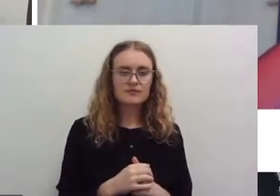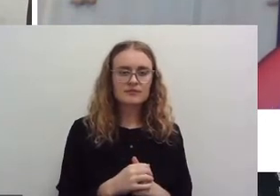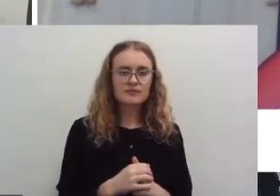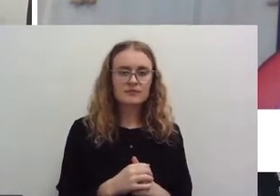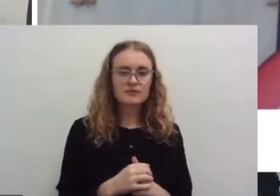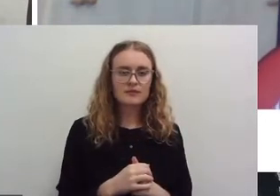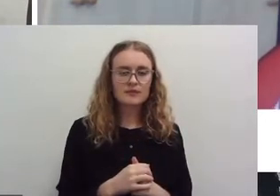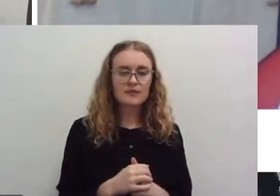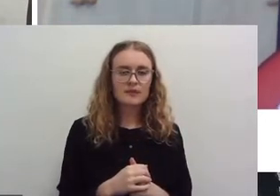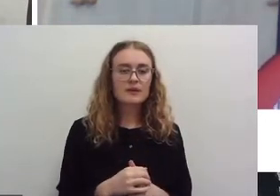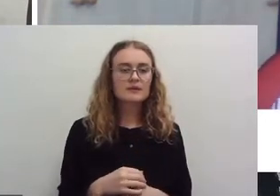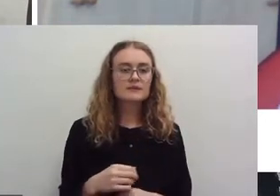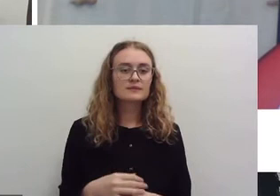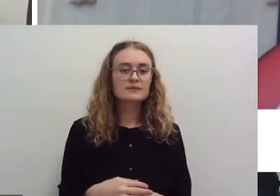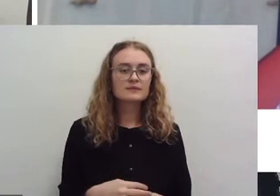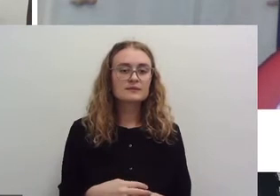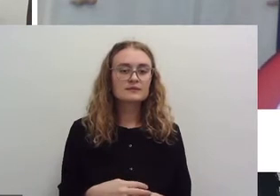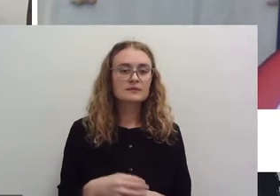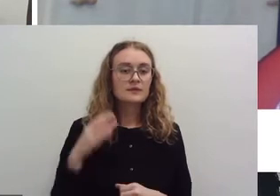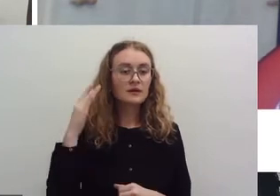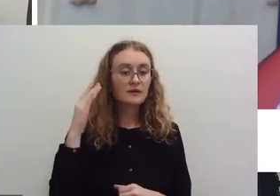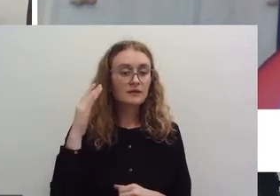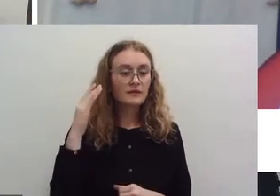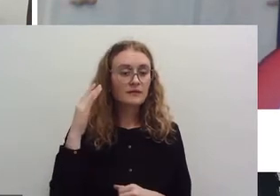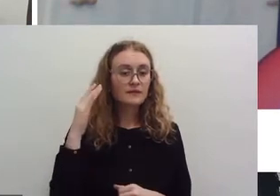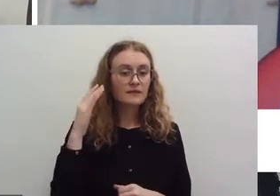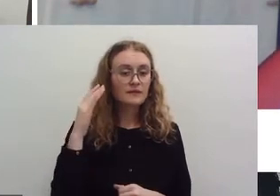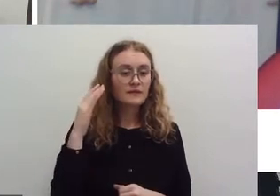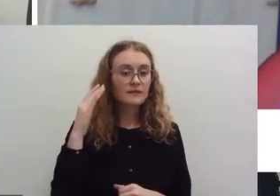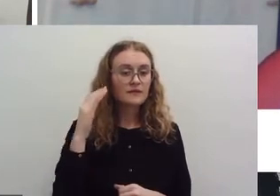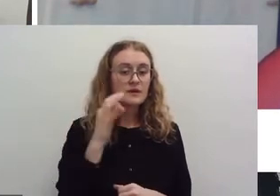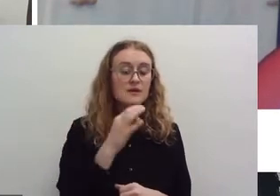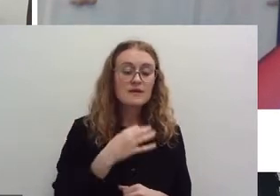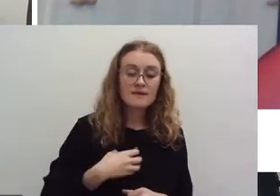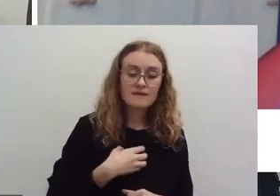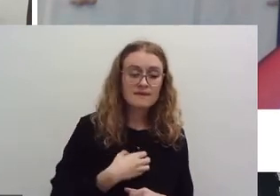these things. There is not only one way, and it's really, there are so many factors out